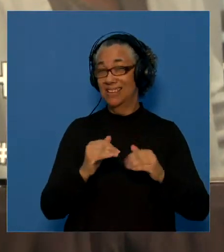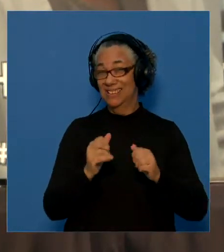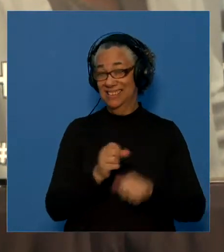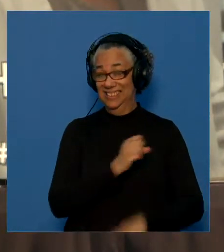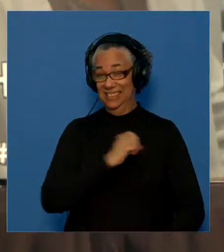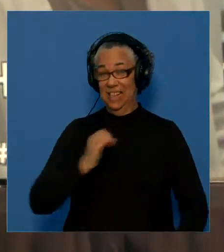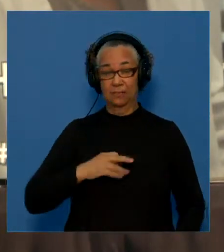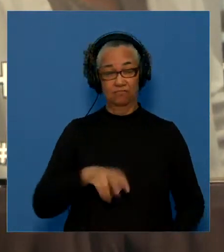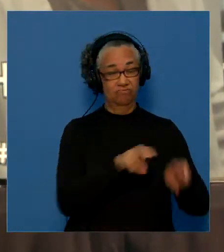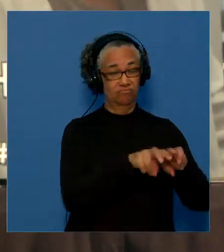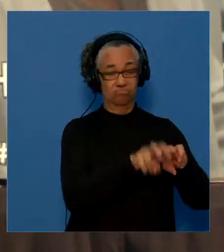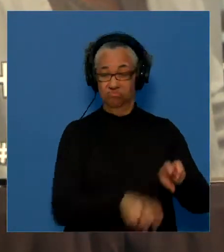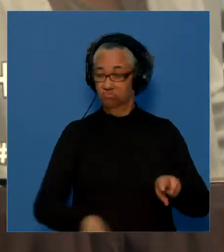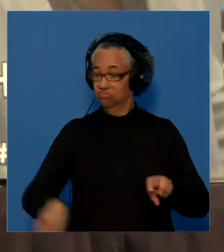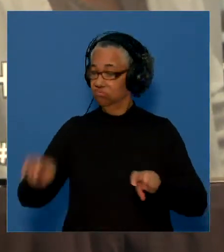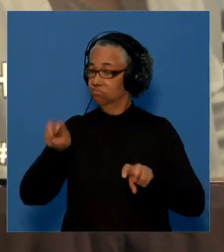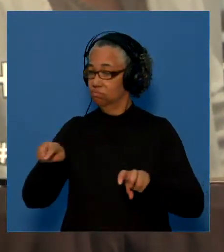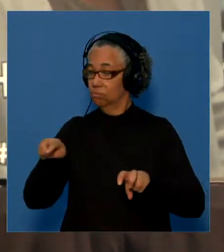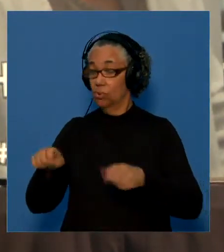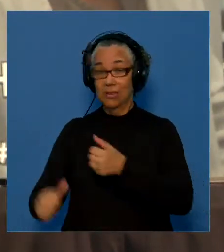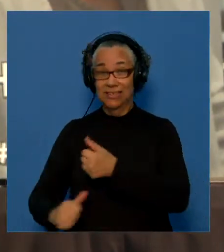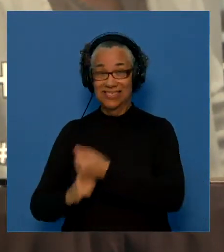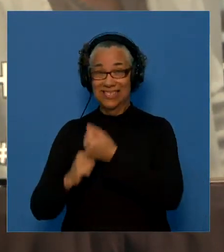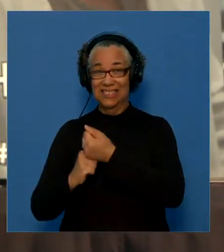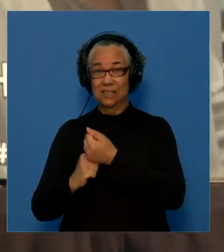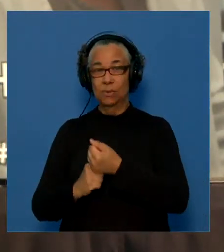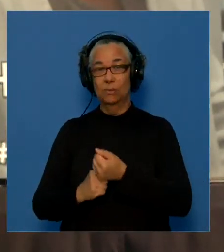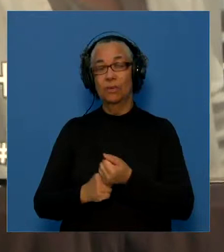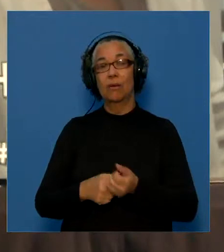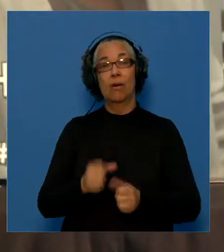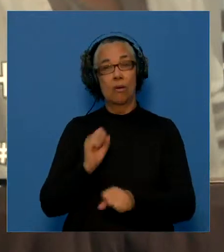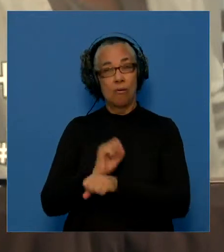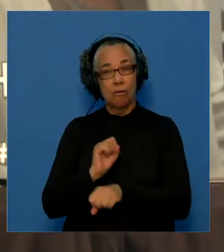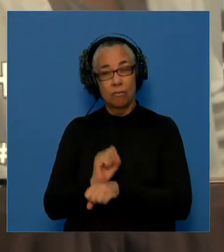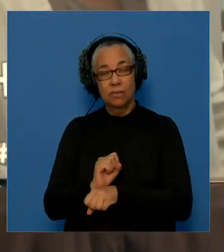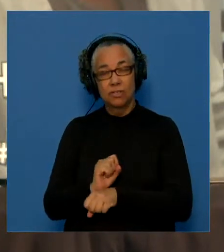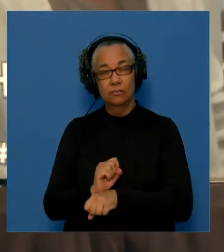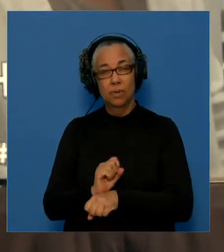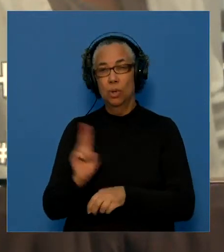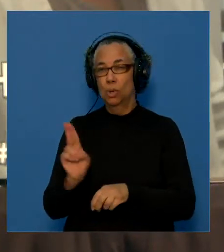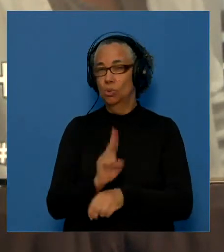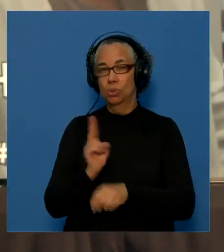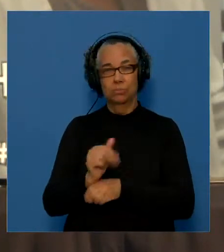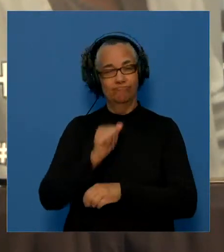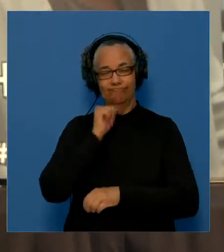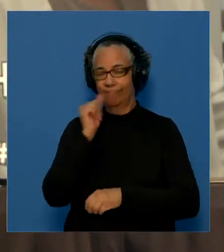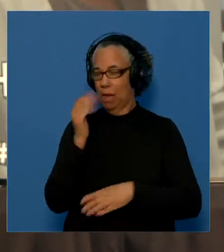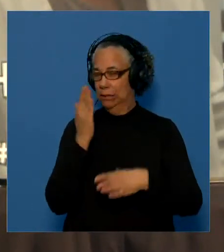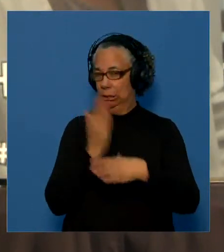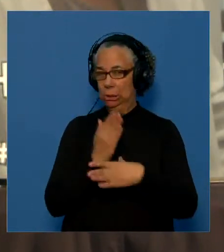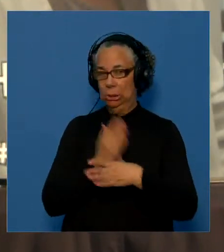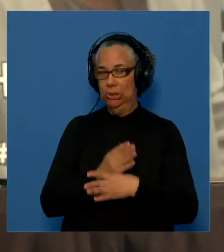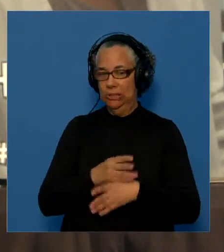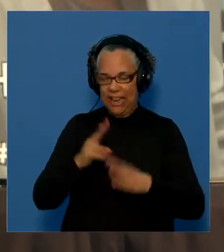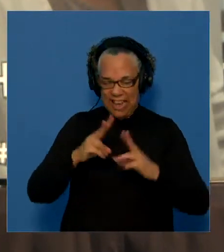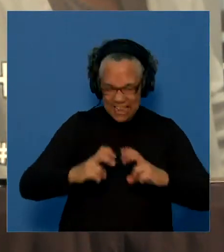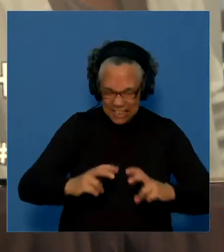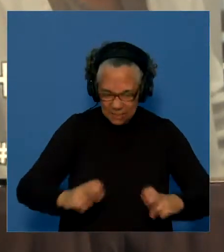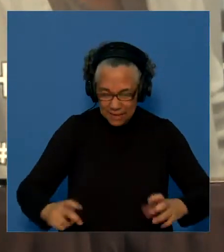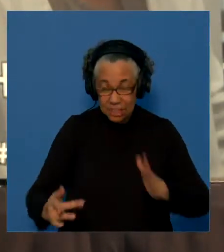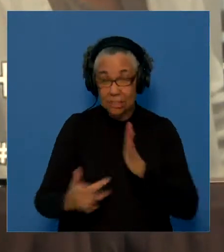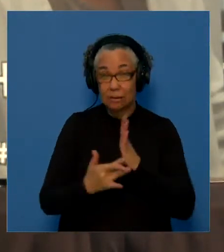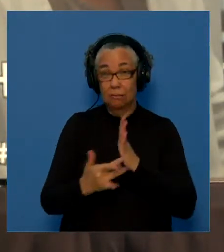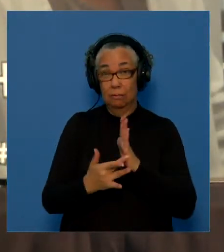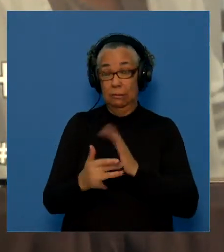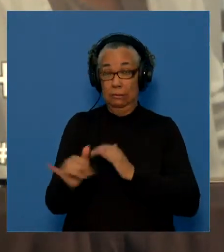of the department to assist in courier operations, used non-intrusive inspection technology such